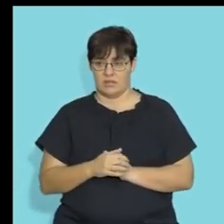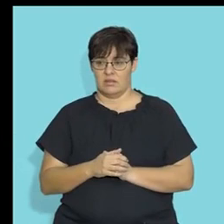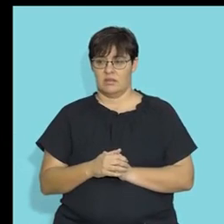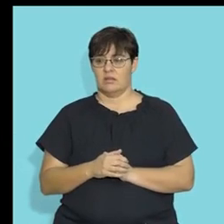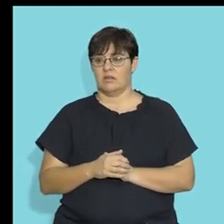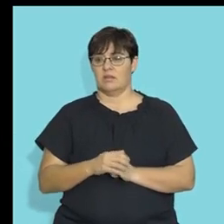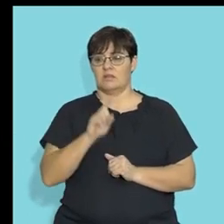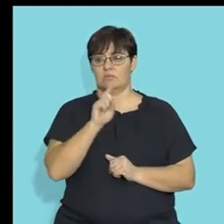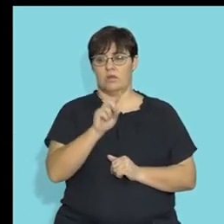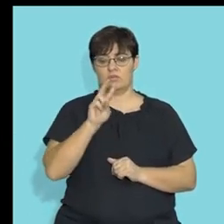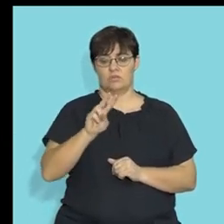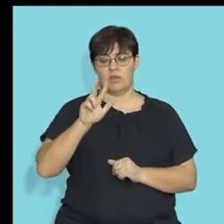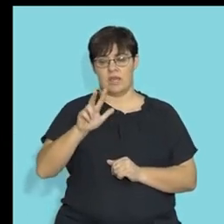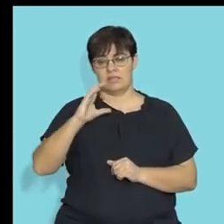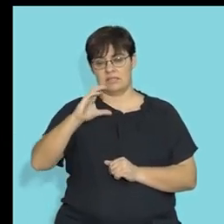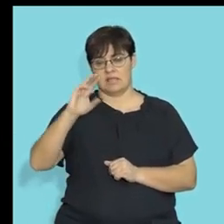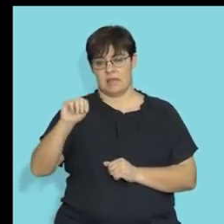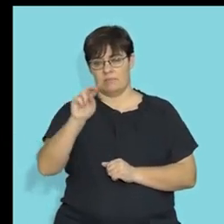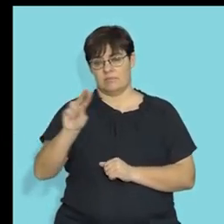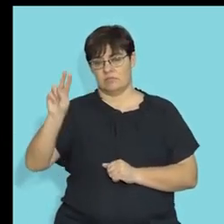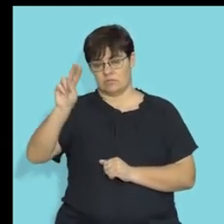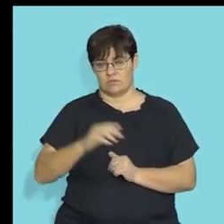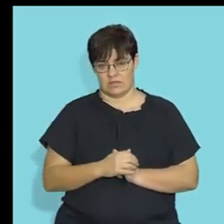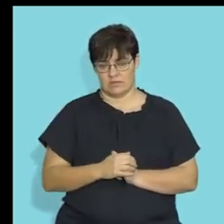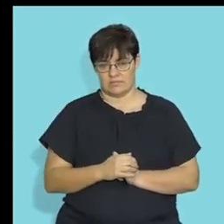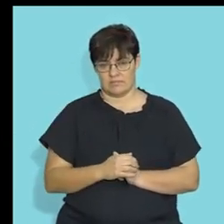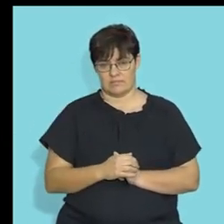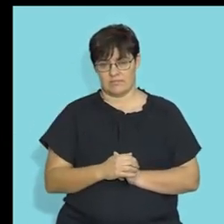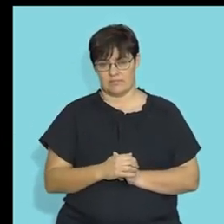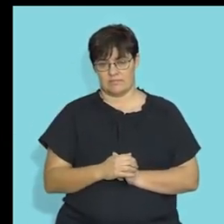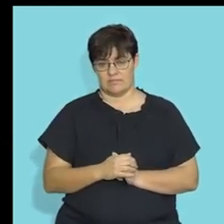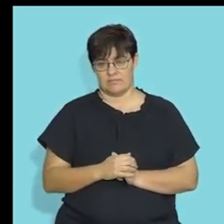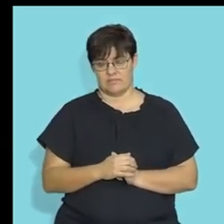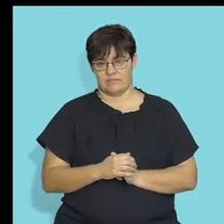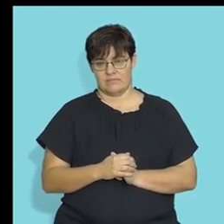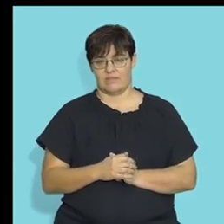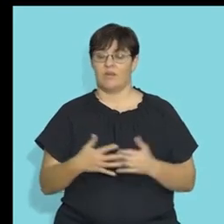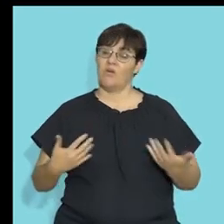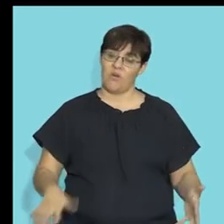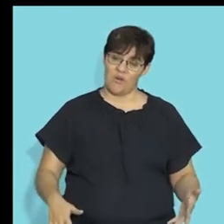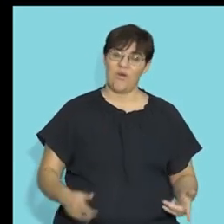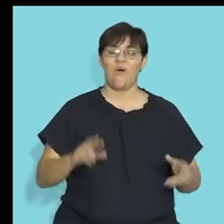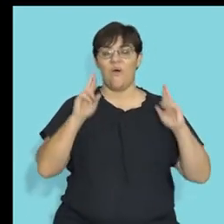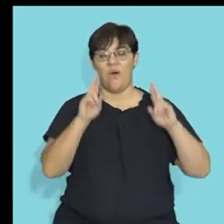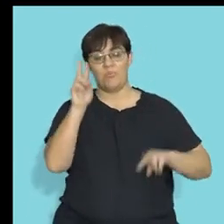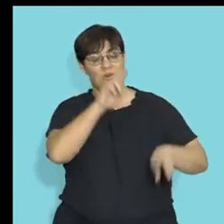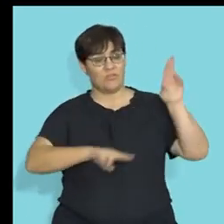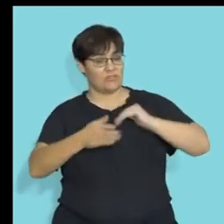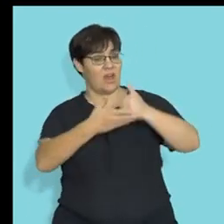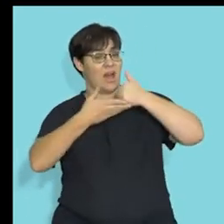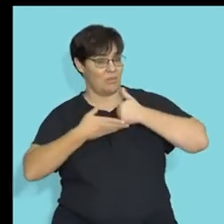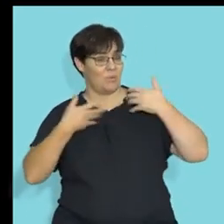these squares added together is 128 centimeters squared. Great, everyone. I